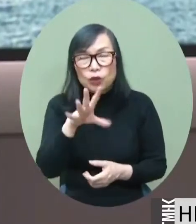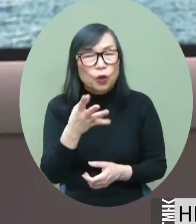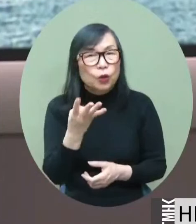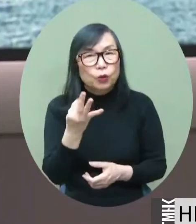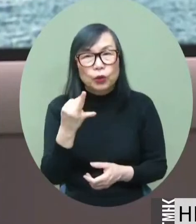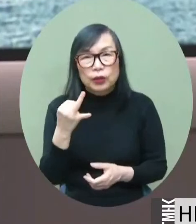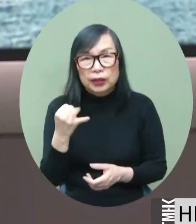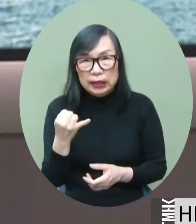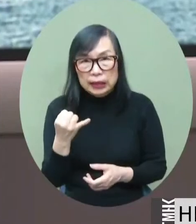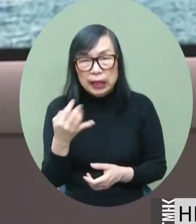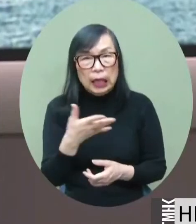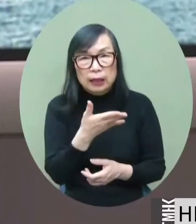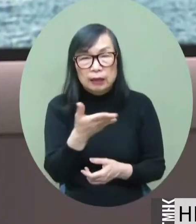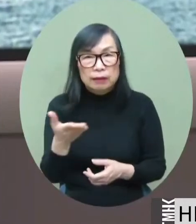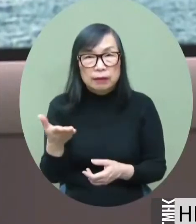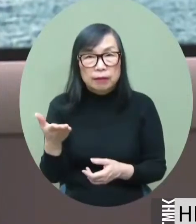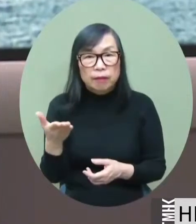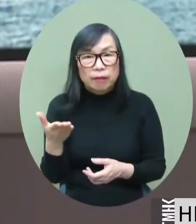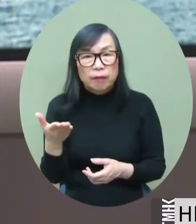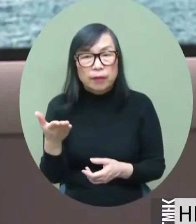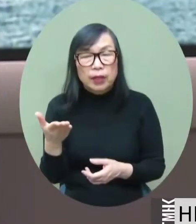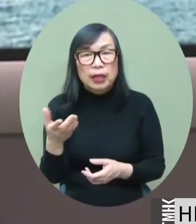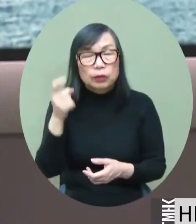Although we have said time and again,